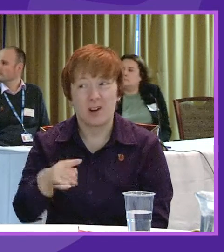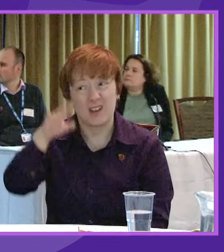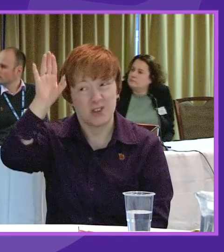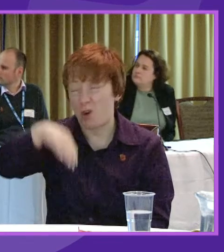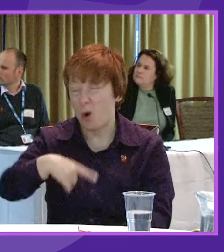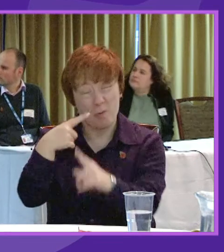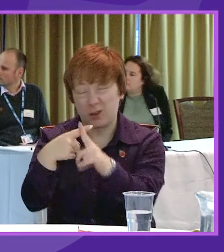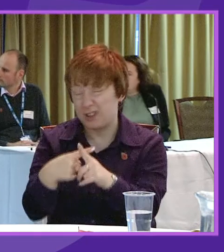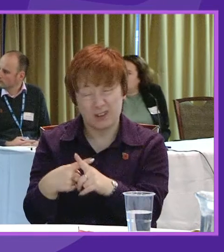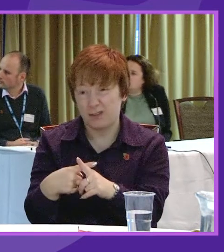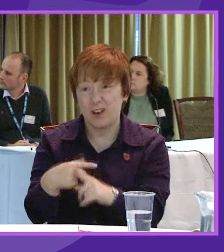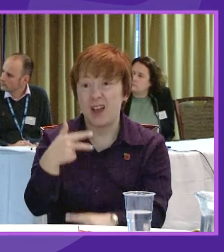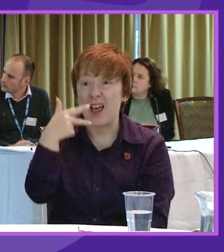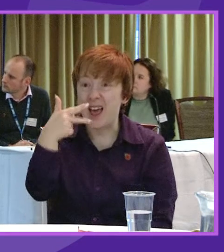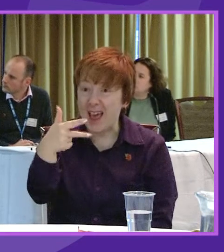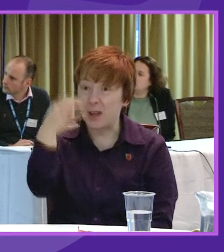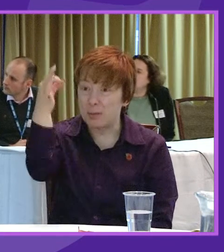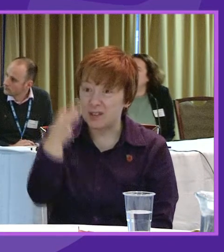But it's not all good, because there's still